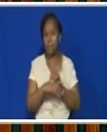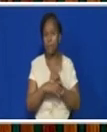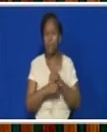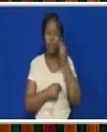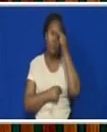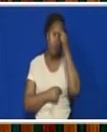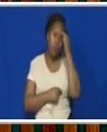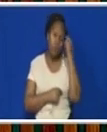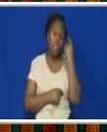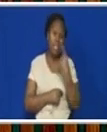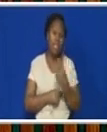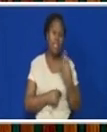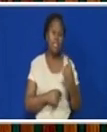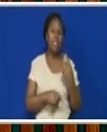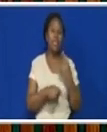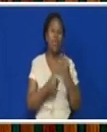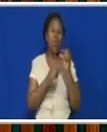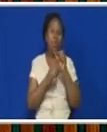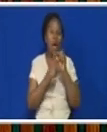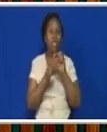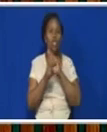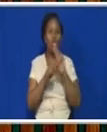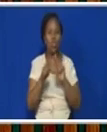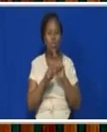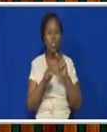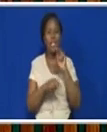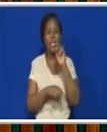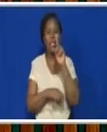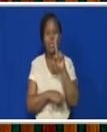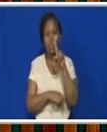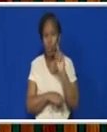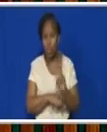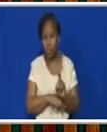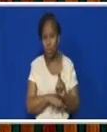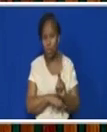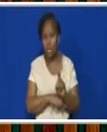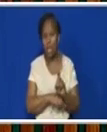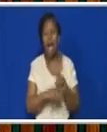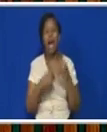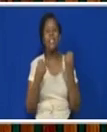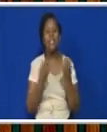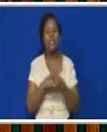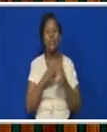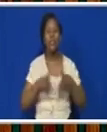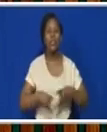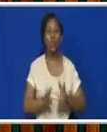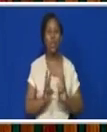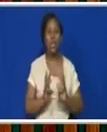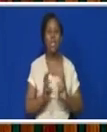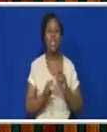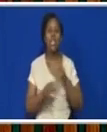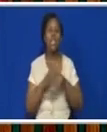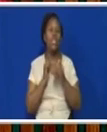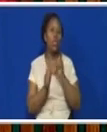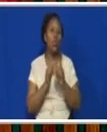because every term that is used in testing has a different way in which